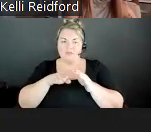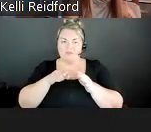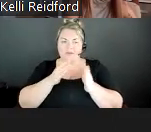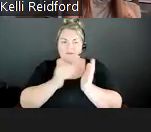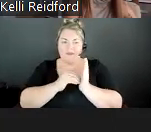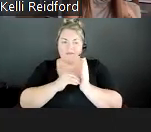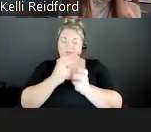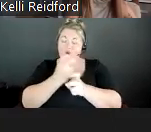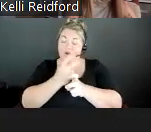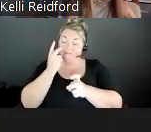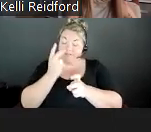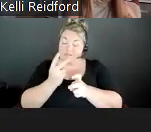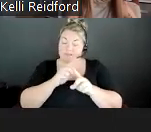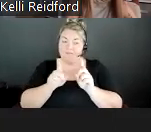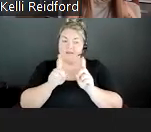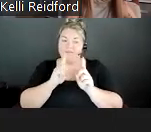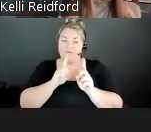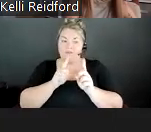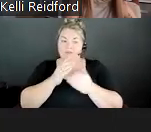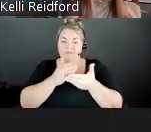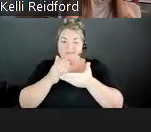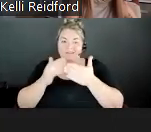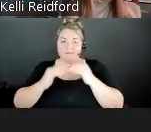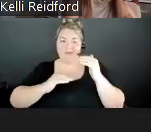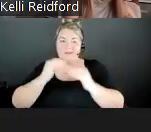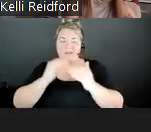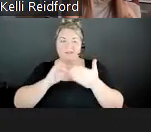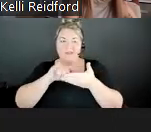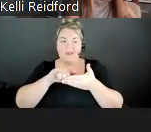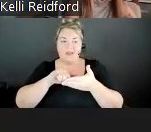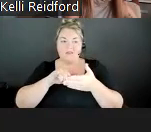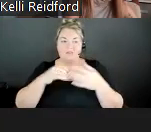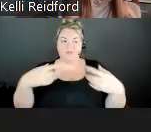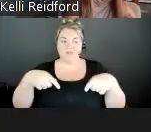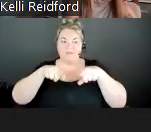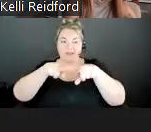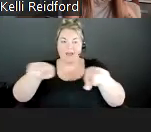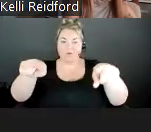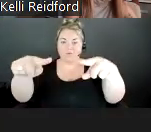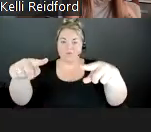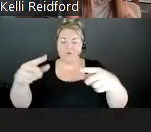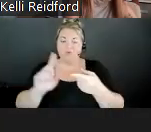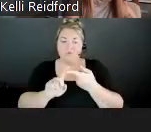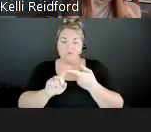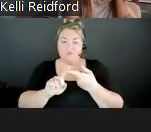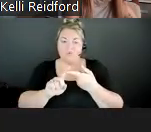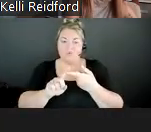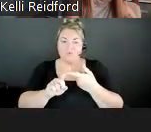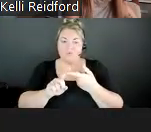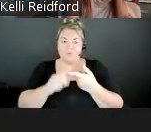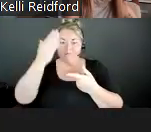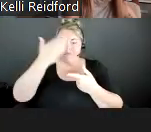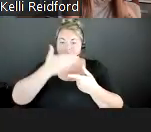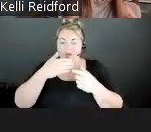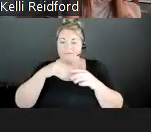it's hard to see, but there's pieces of the building that jets out into the front